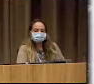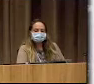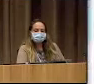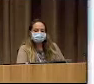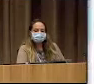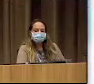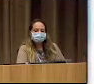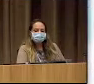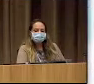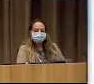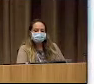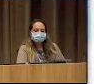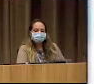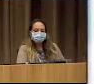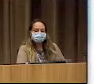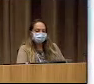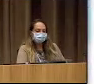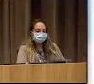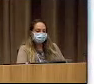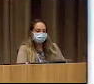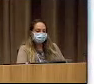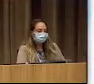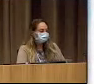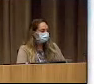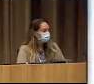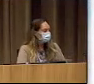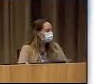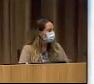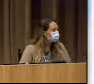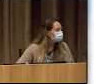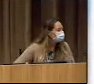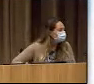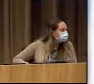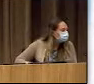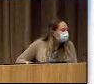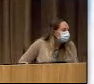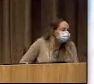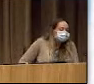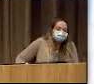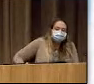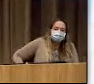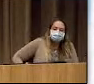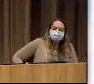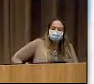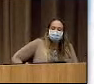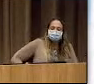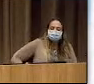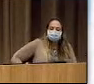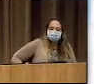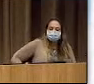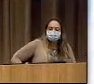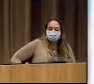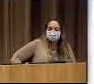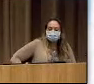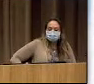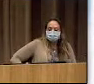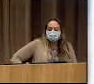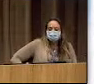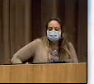ICU, 366 are regular, 10 are